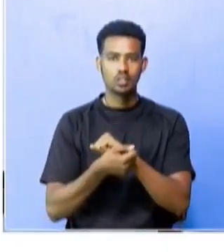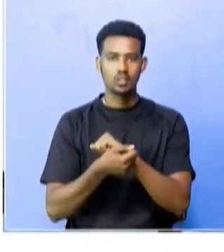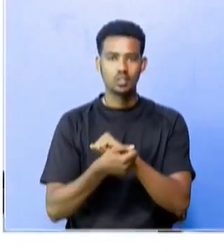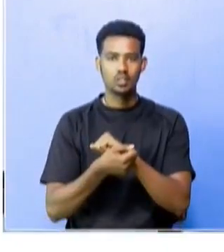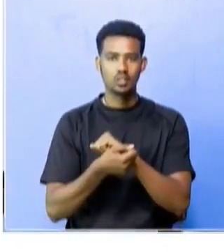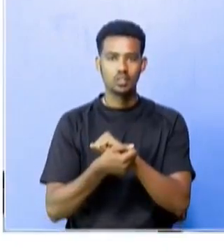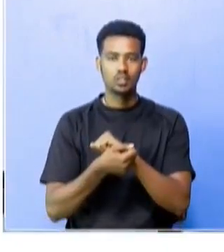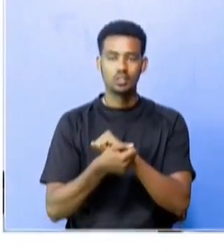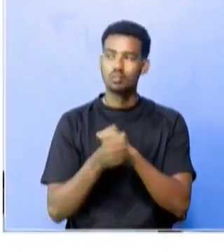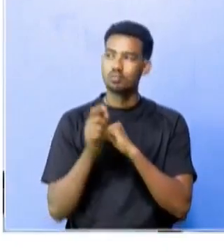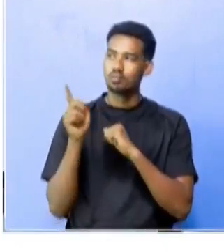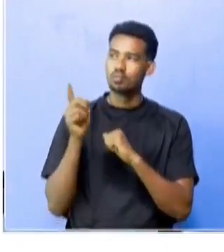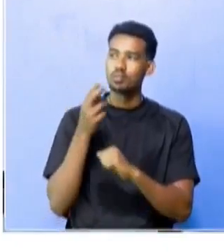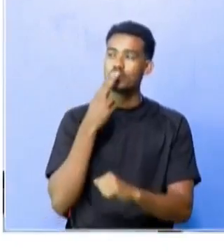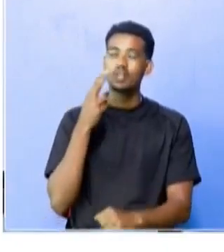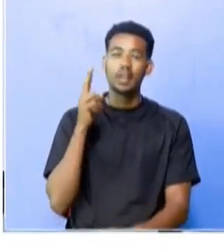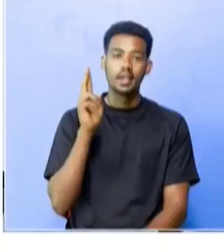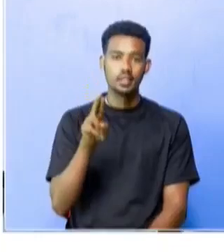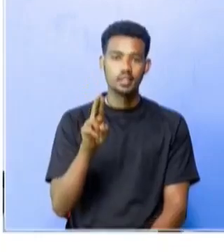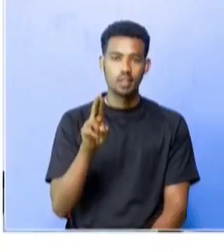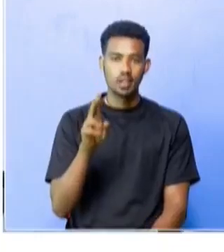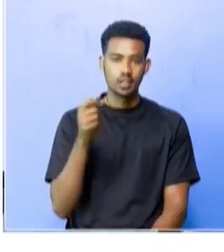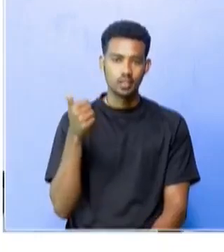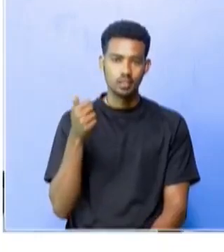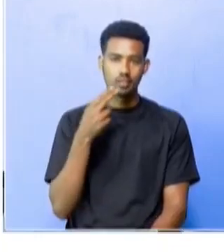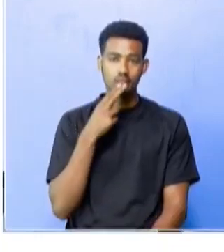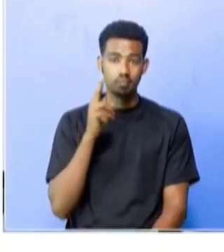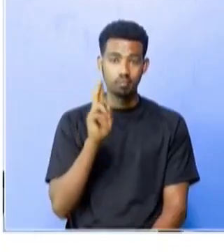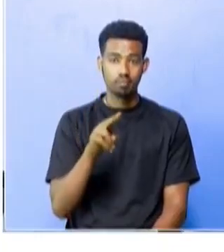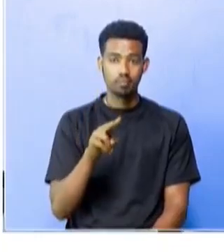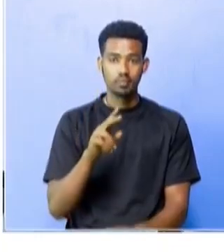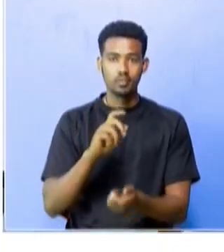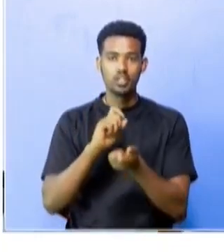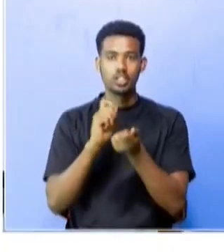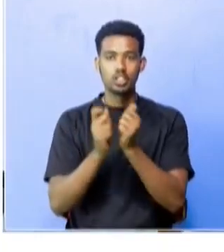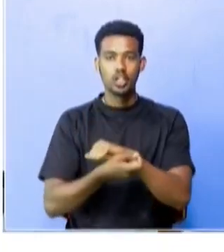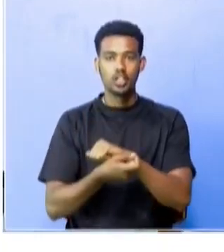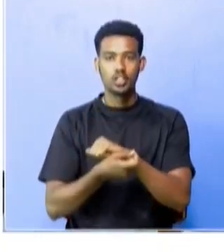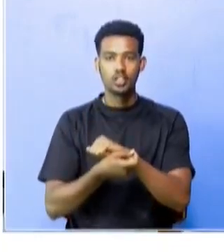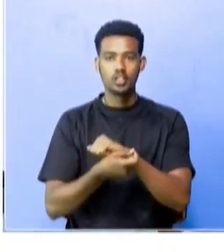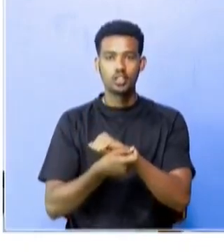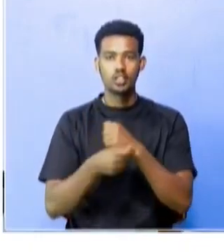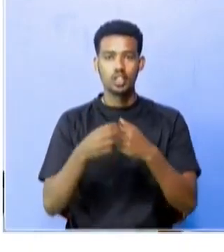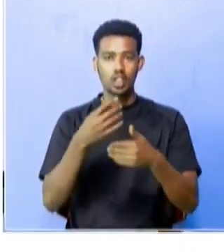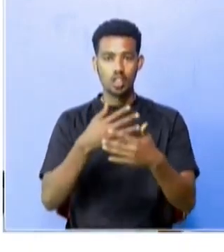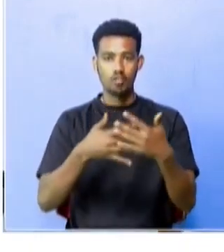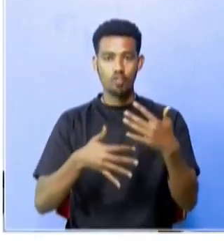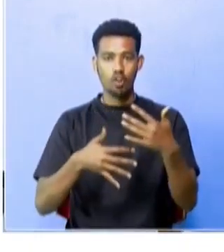Here is your instruction. Change the following